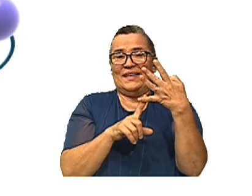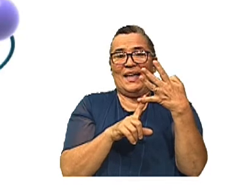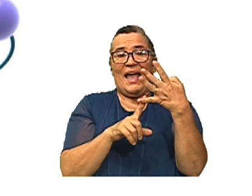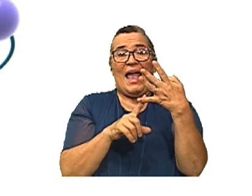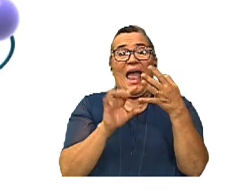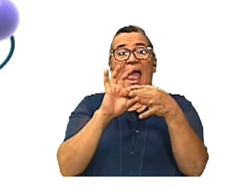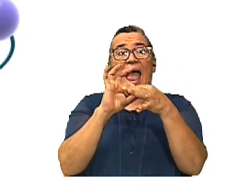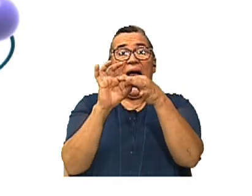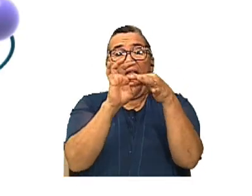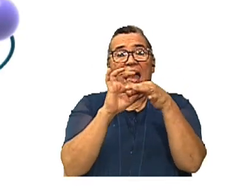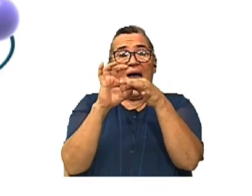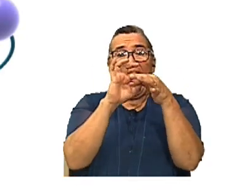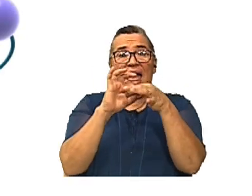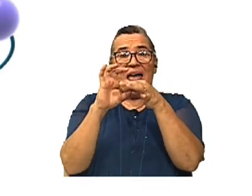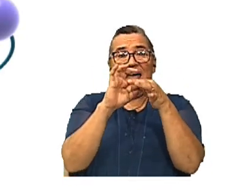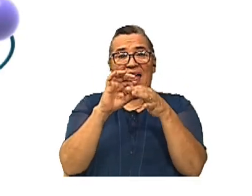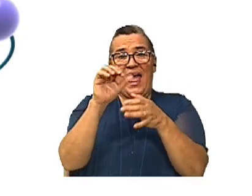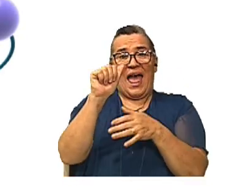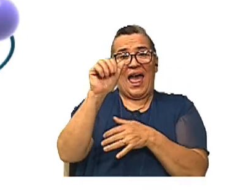Atoms.